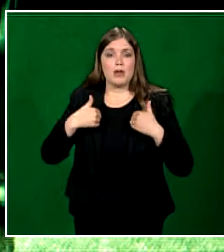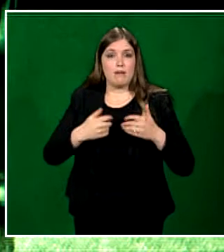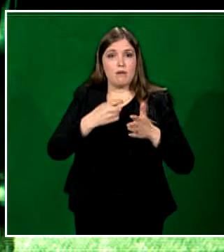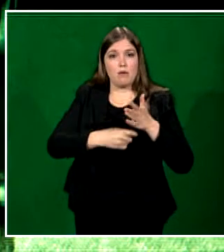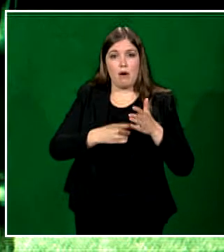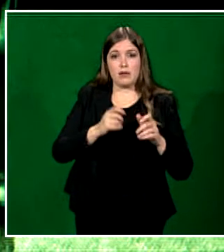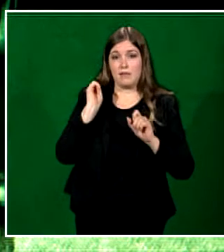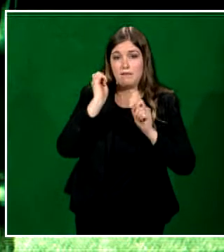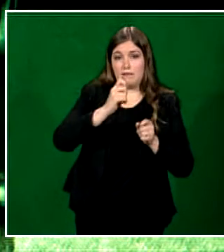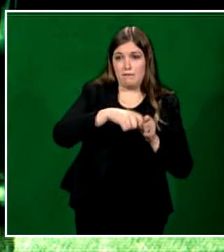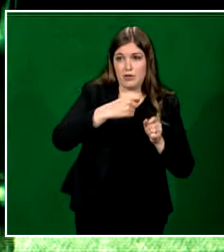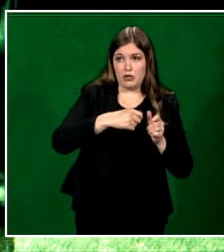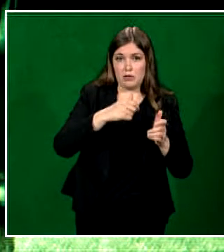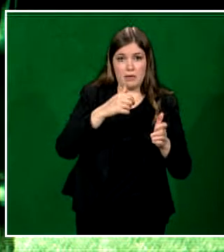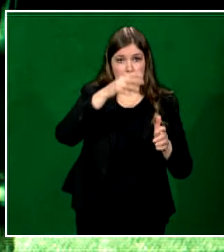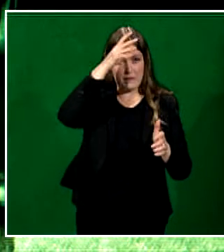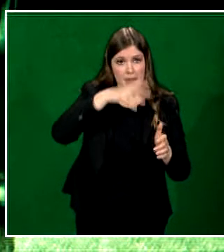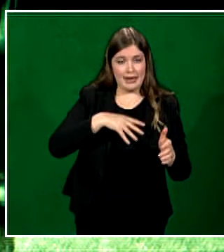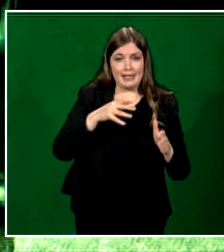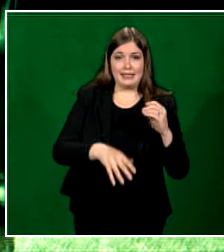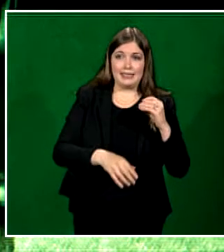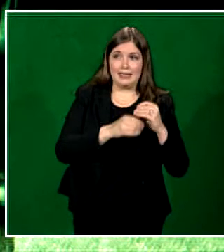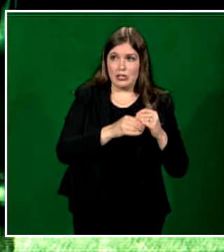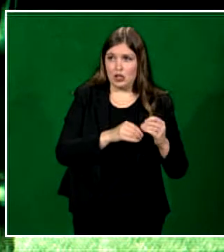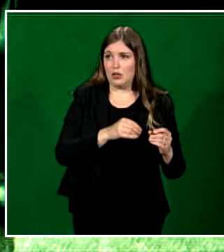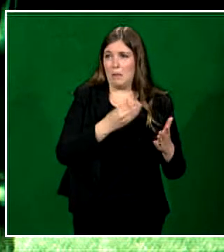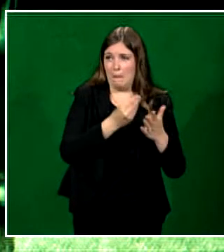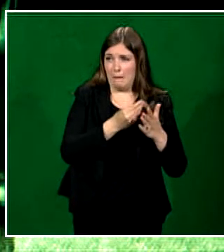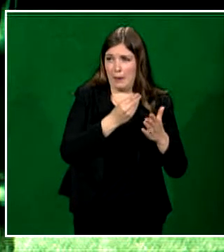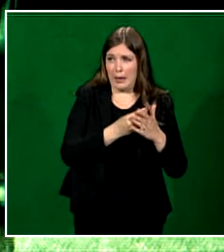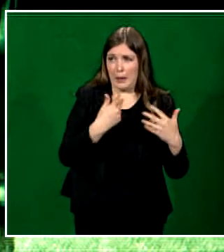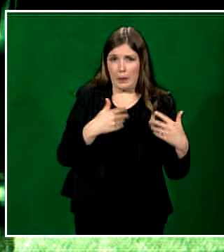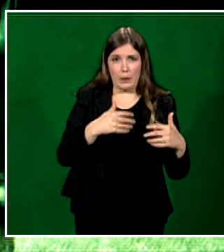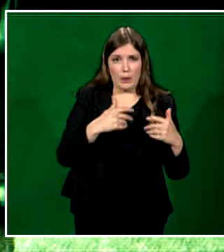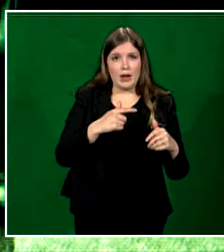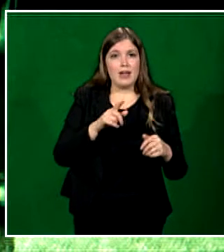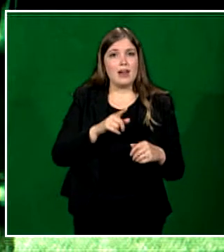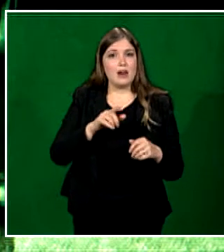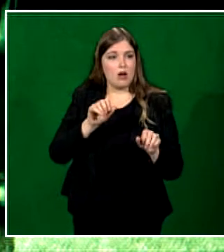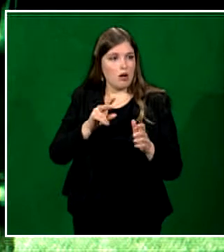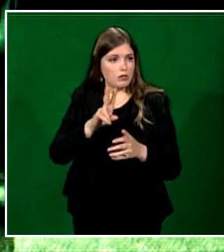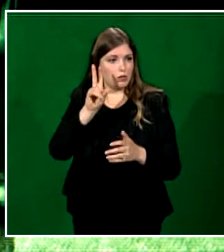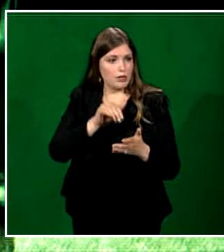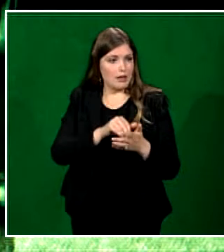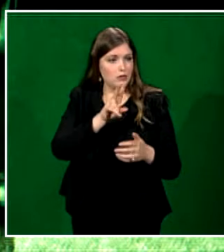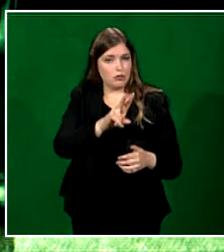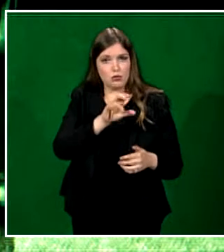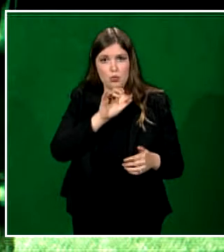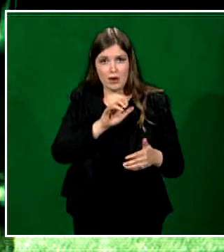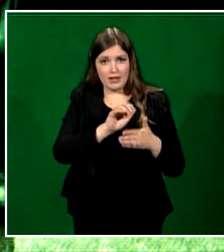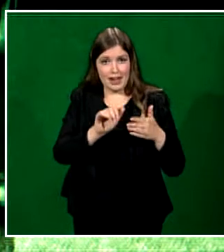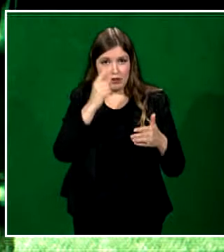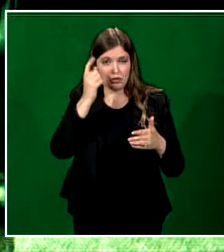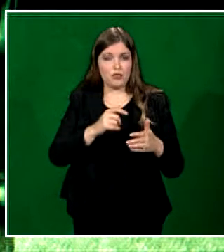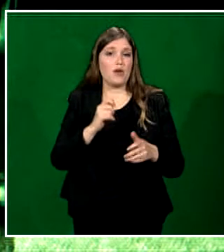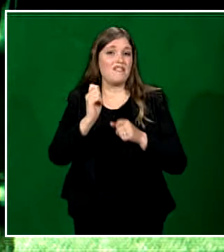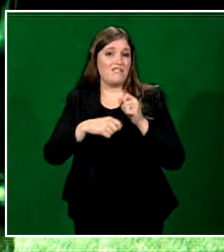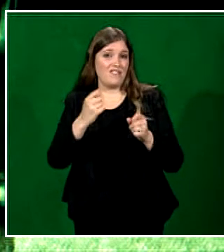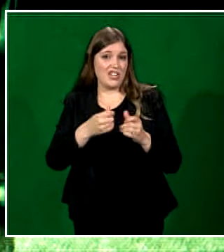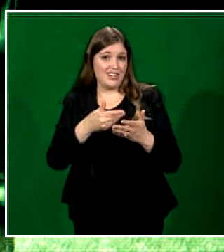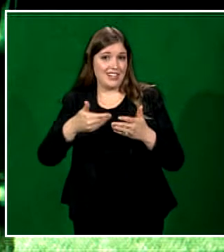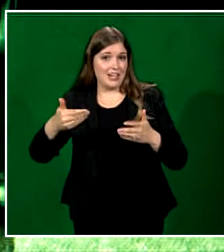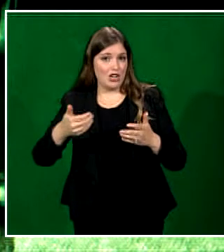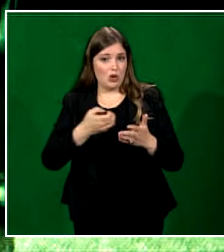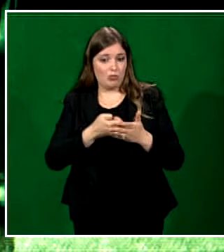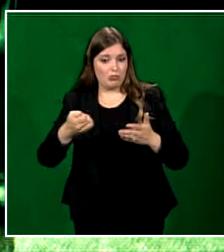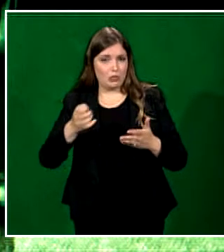an additional $2,200 in fuel annually and about $83,000 worth of fishing gear destroyed. Losses